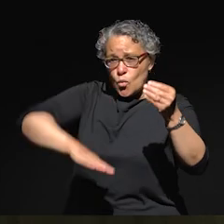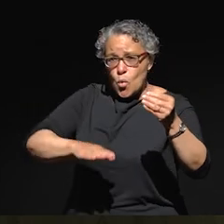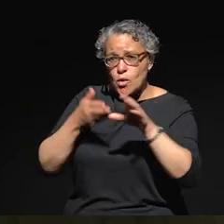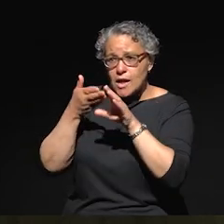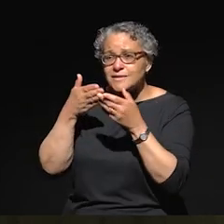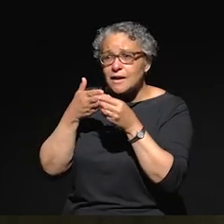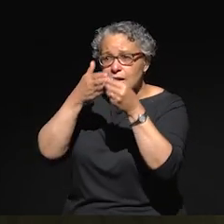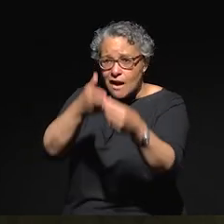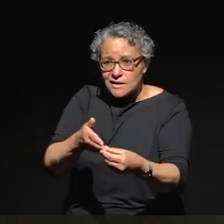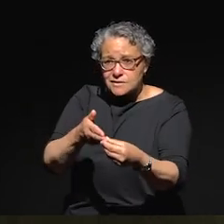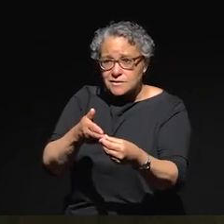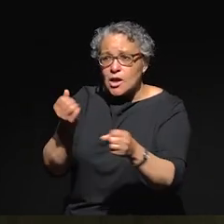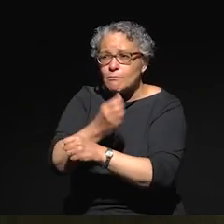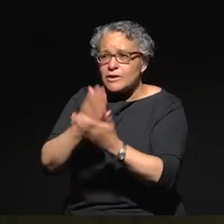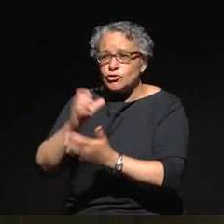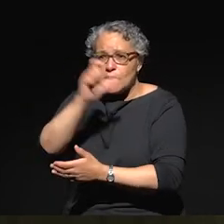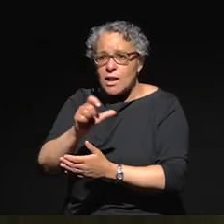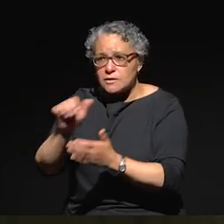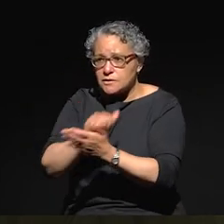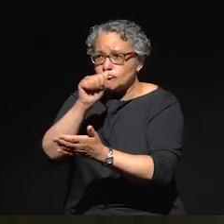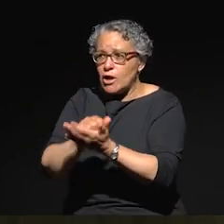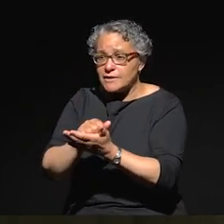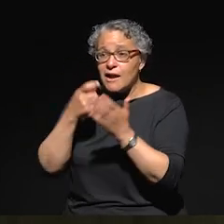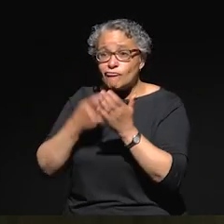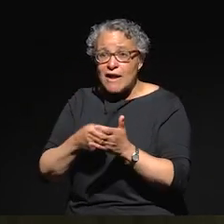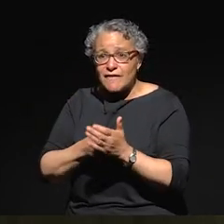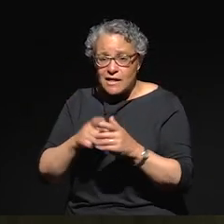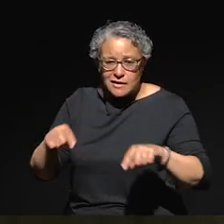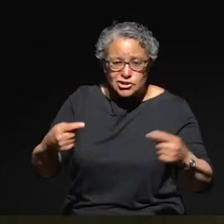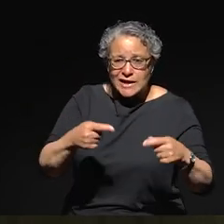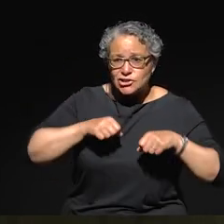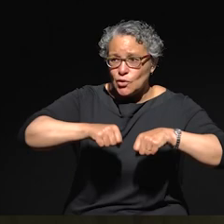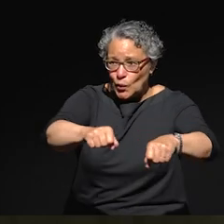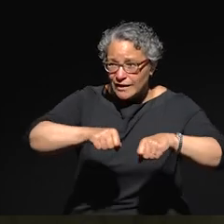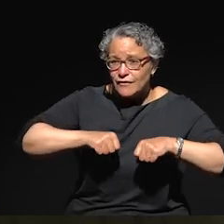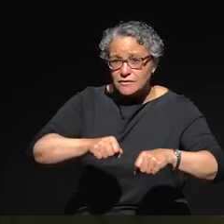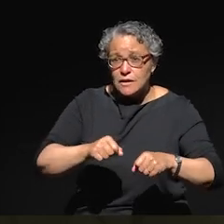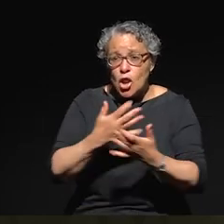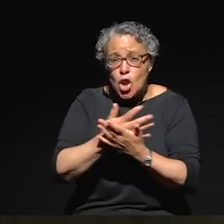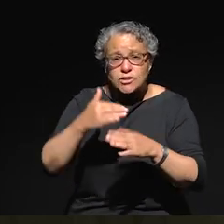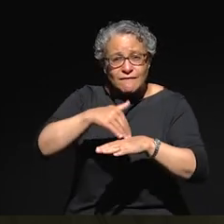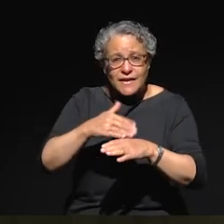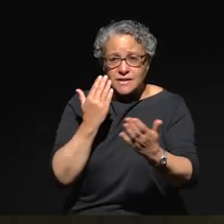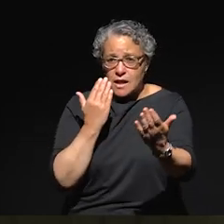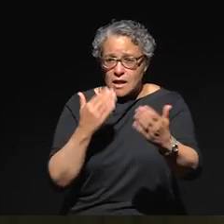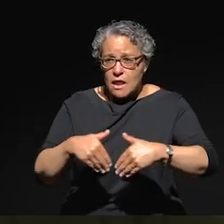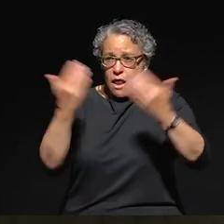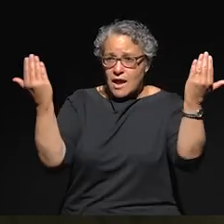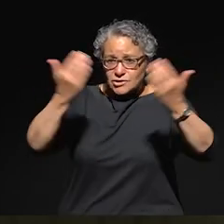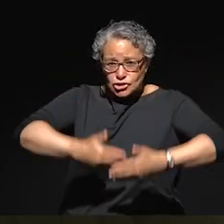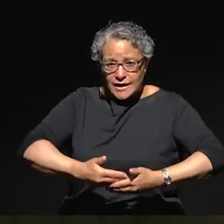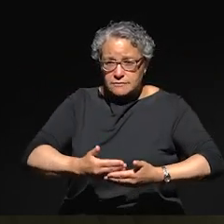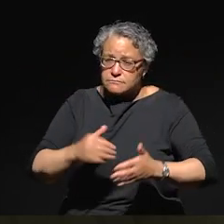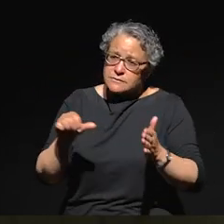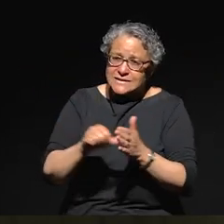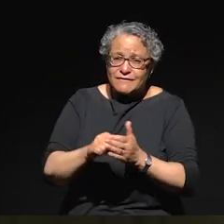so they could get the colors right. And Raphael really challenged the weavers by having a lot of effects of light and shade, which is very difficult to achieve in